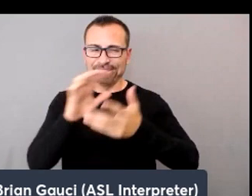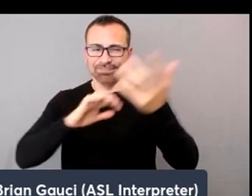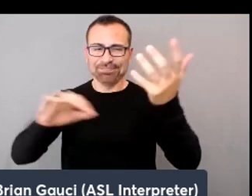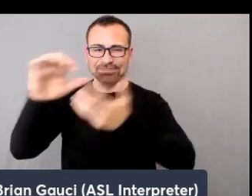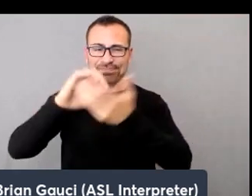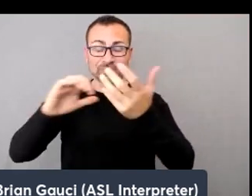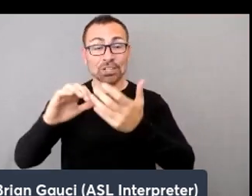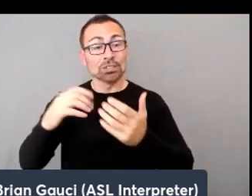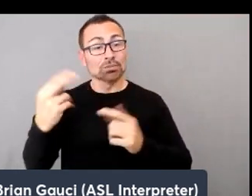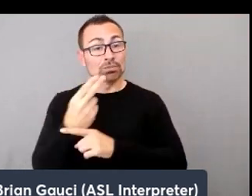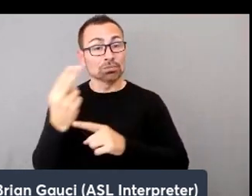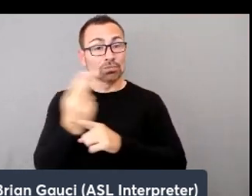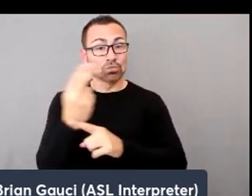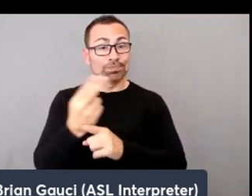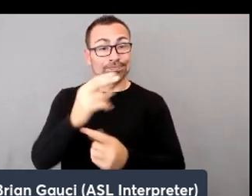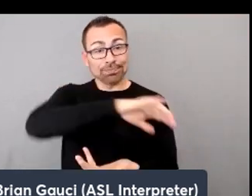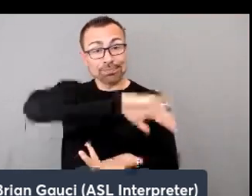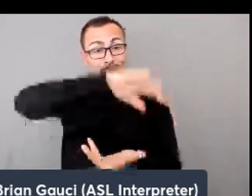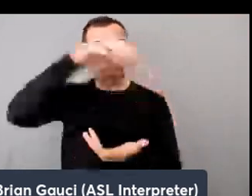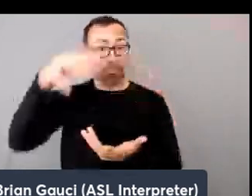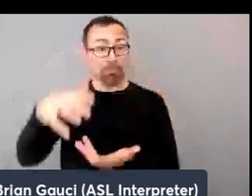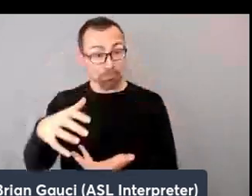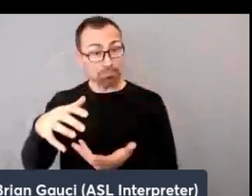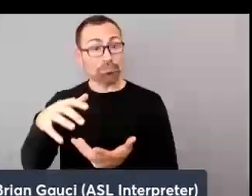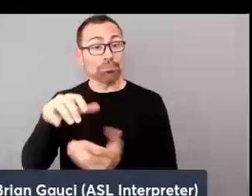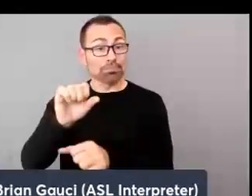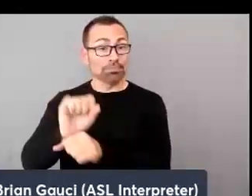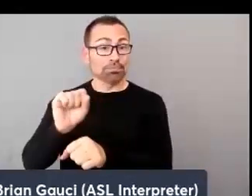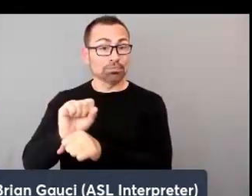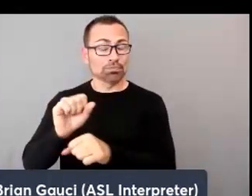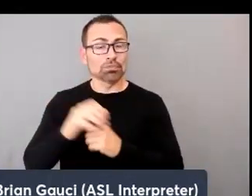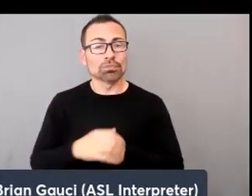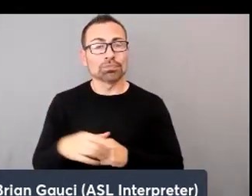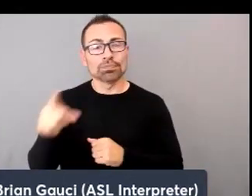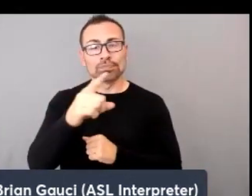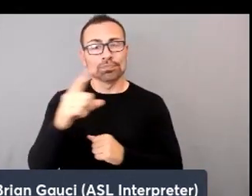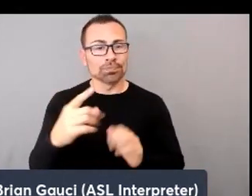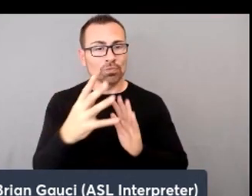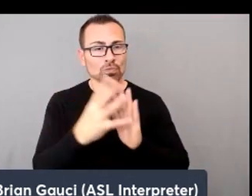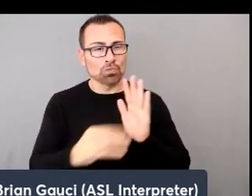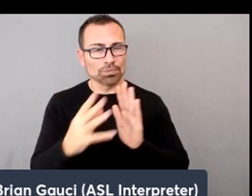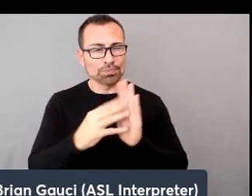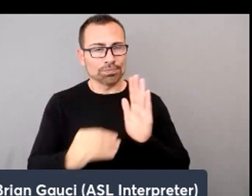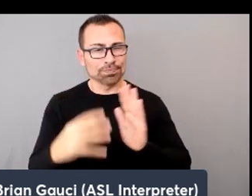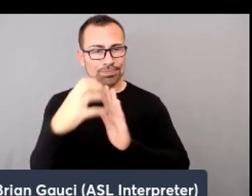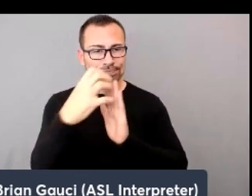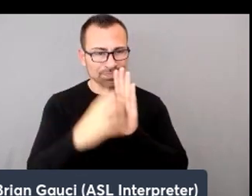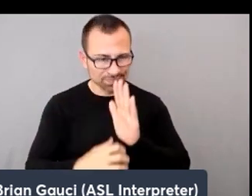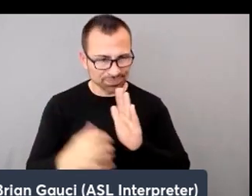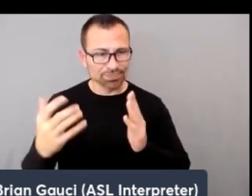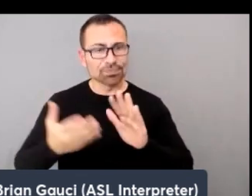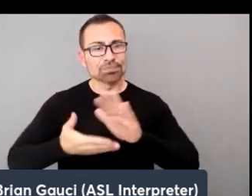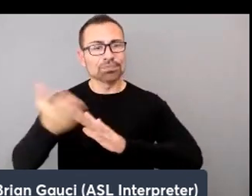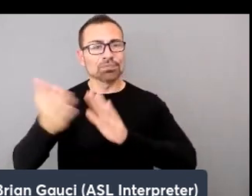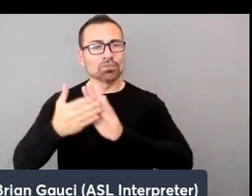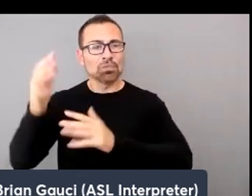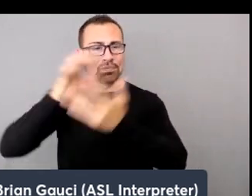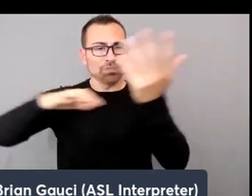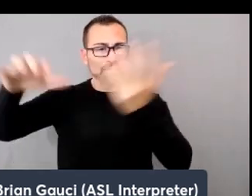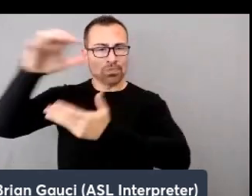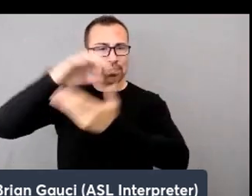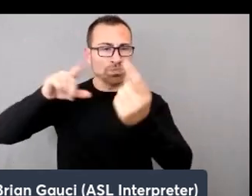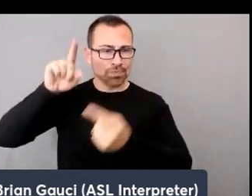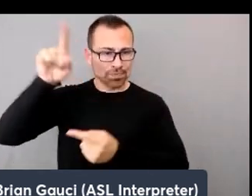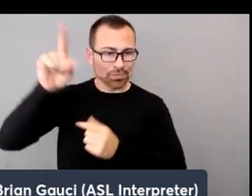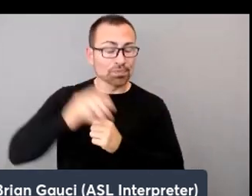batch workload where we would we would copy that script and run it in a headless mode in the cloud. We actually have